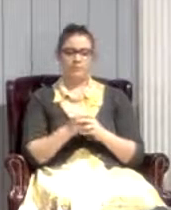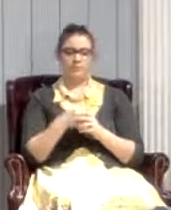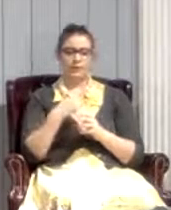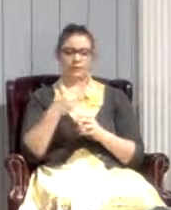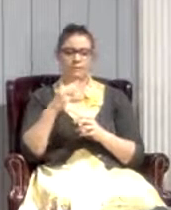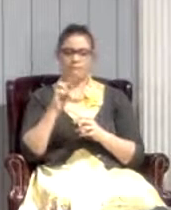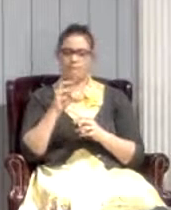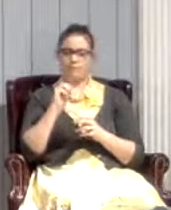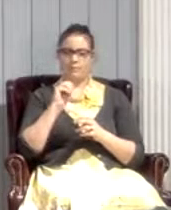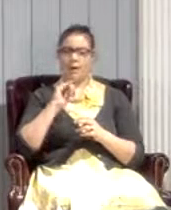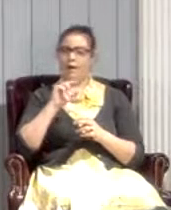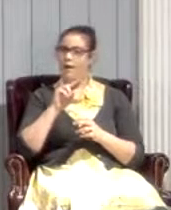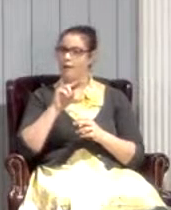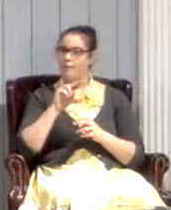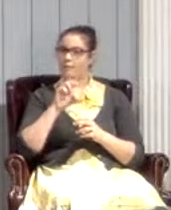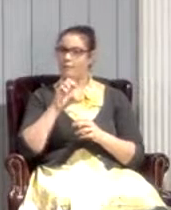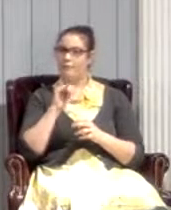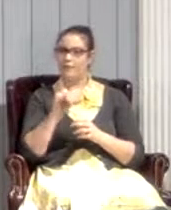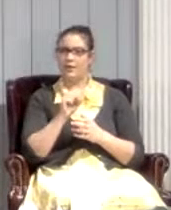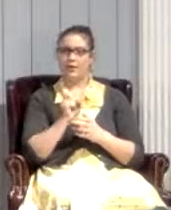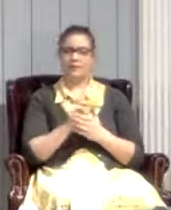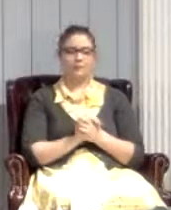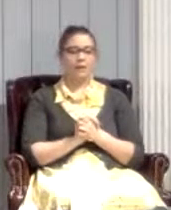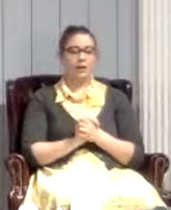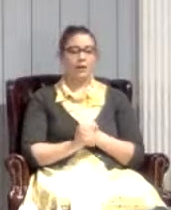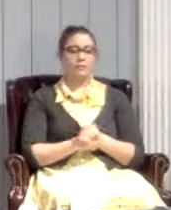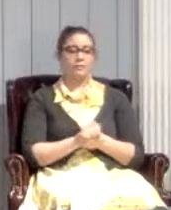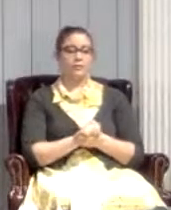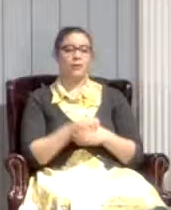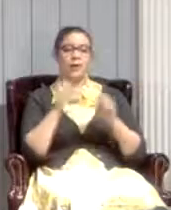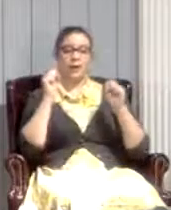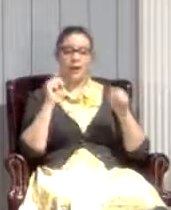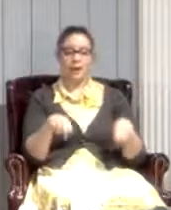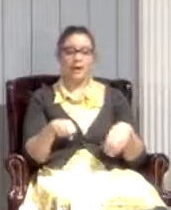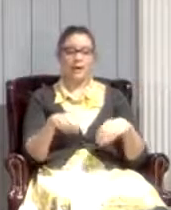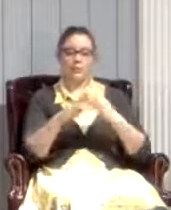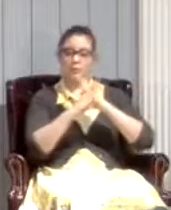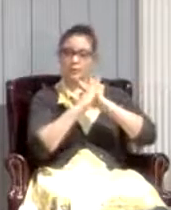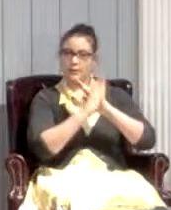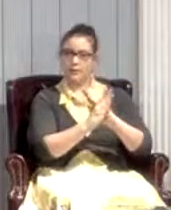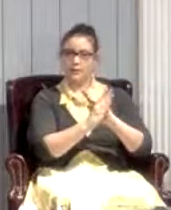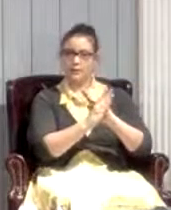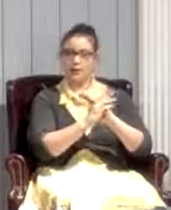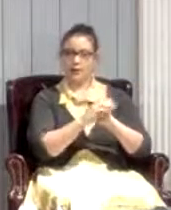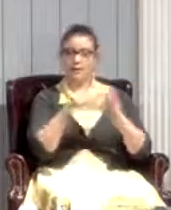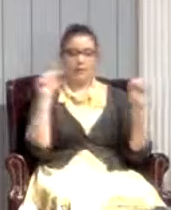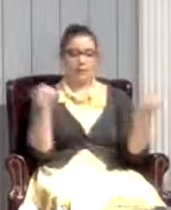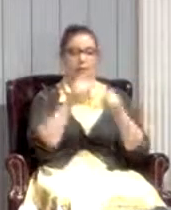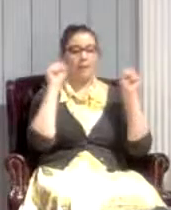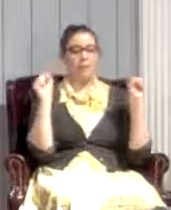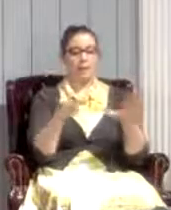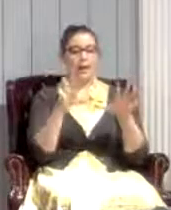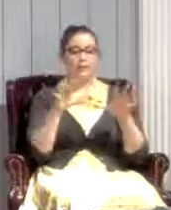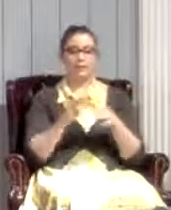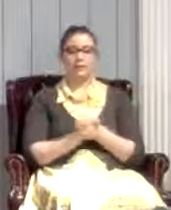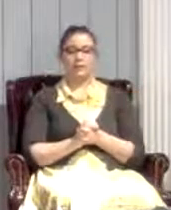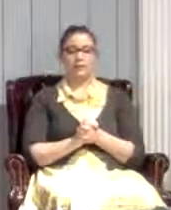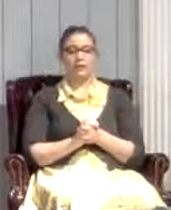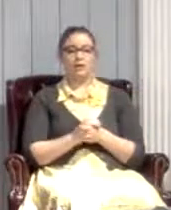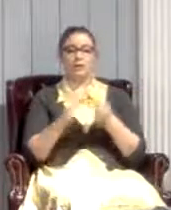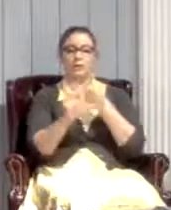to withstand a blast and to protect the persons inside it from